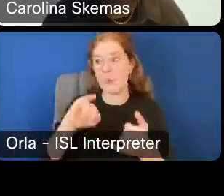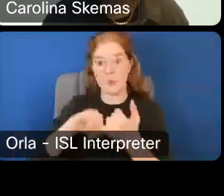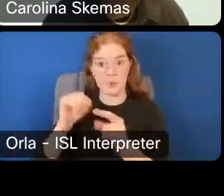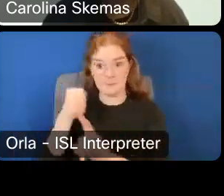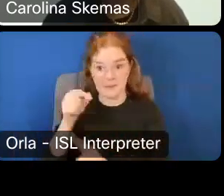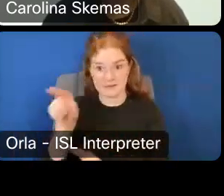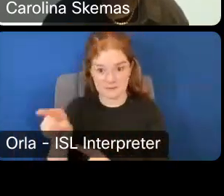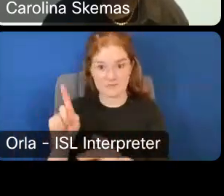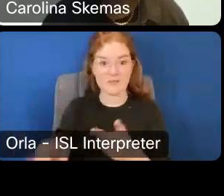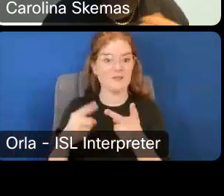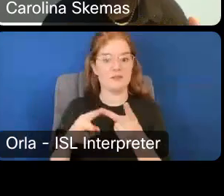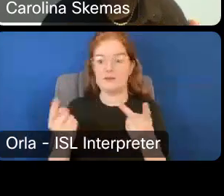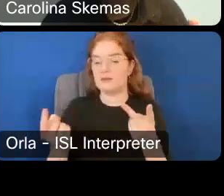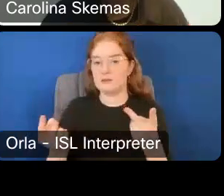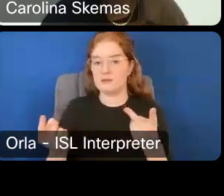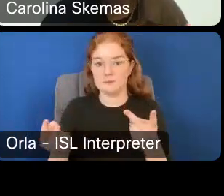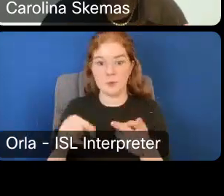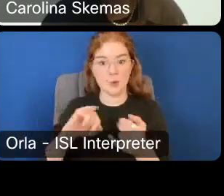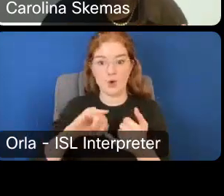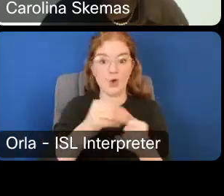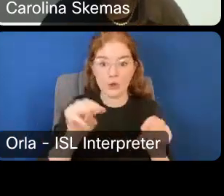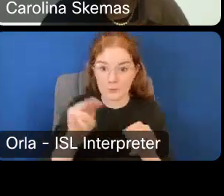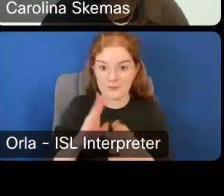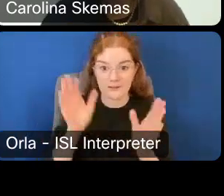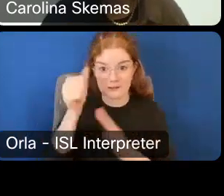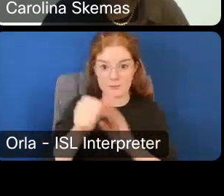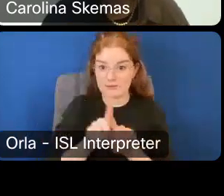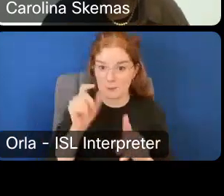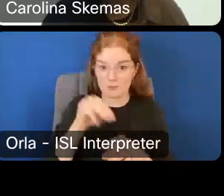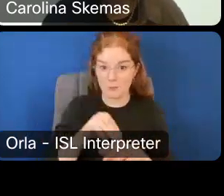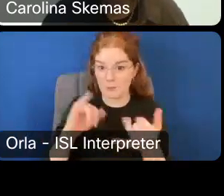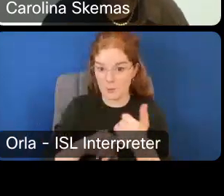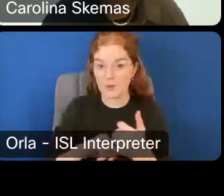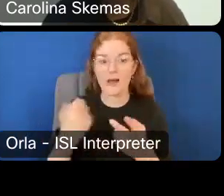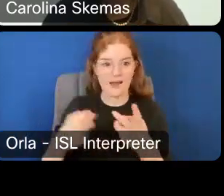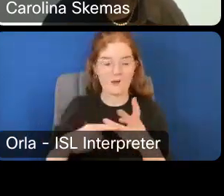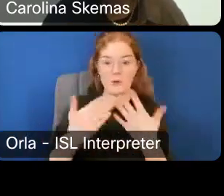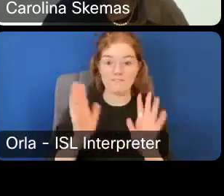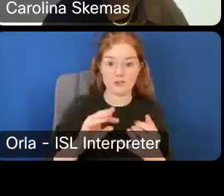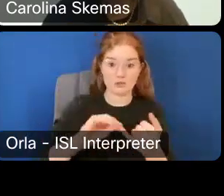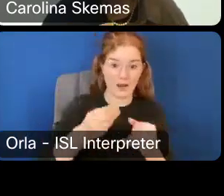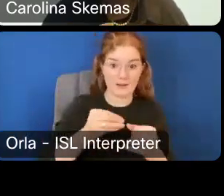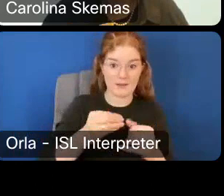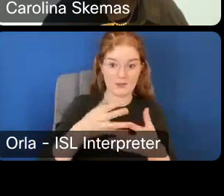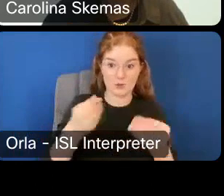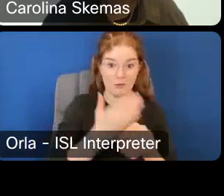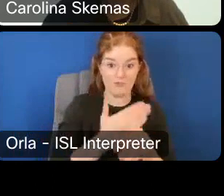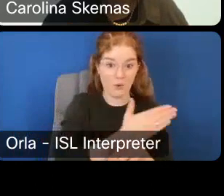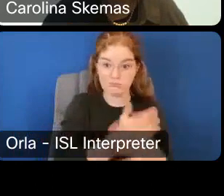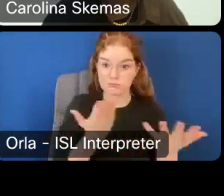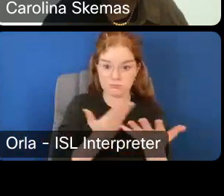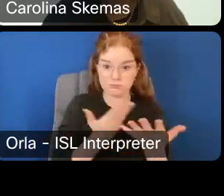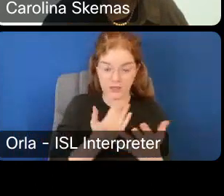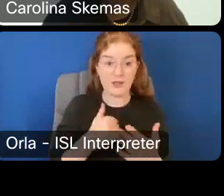for? Who else has that problem, and then what has been tried before. There is a lot of knowledge in that